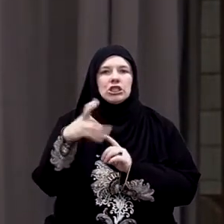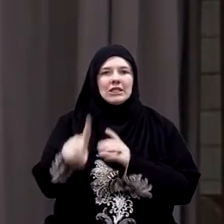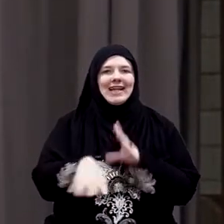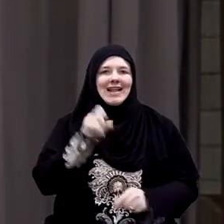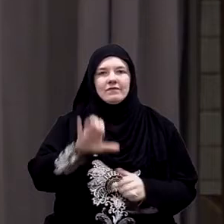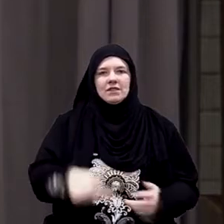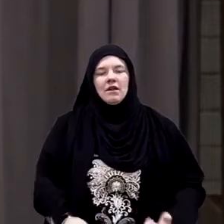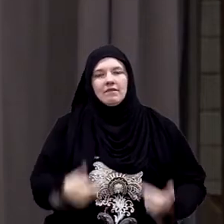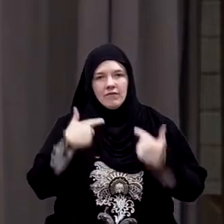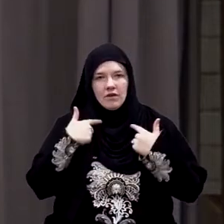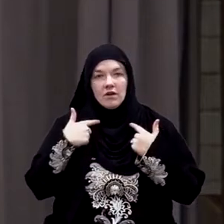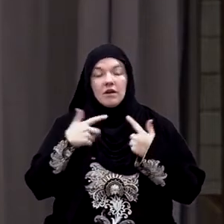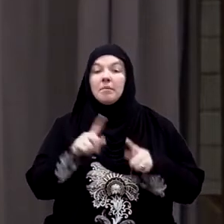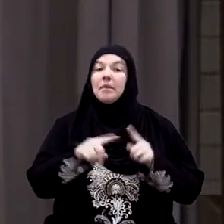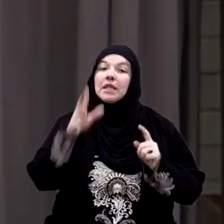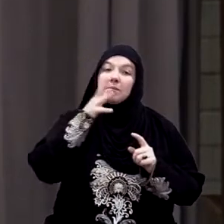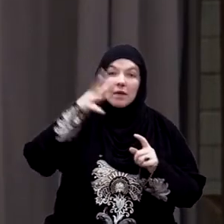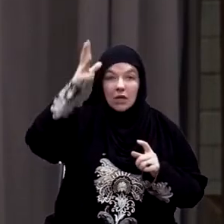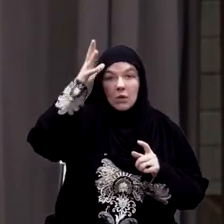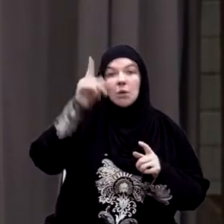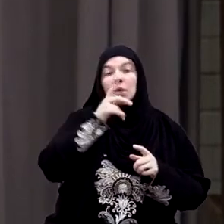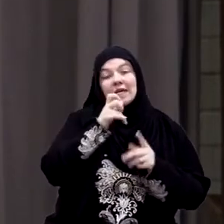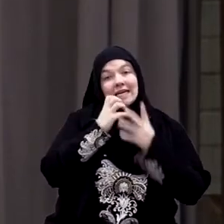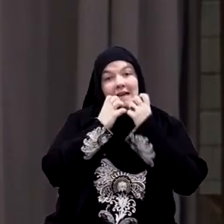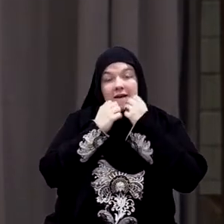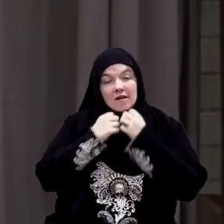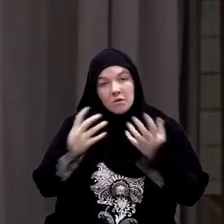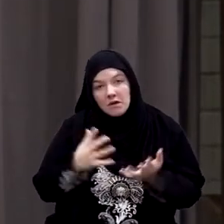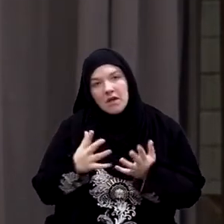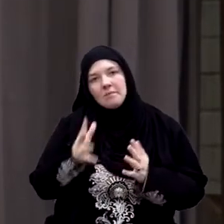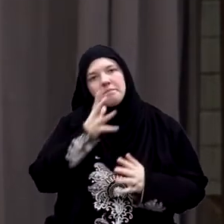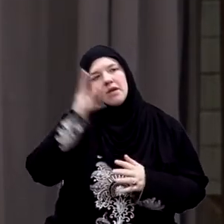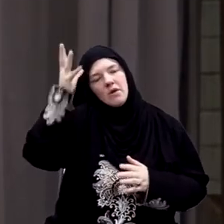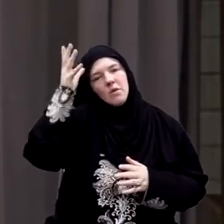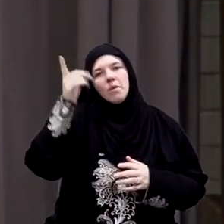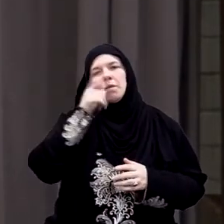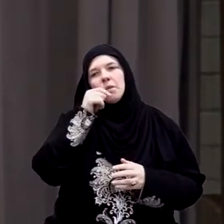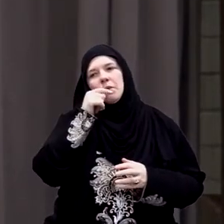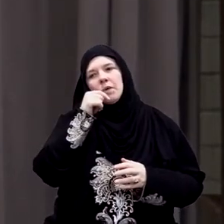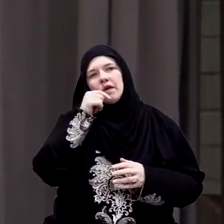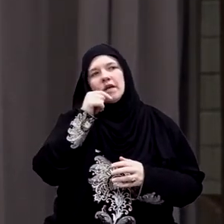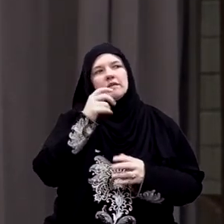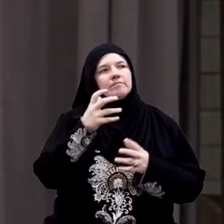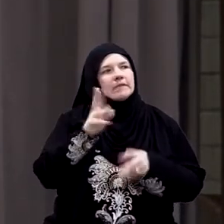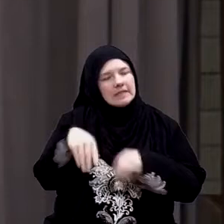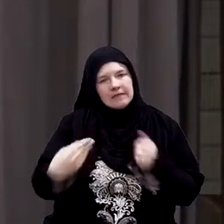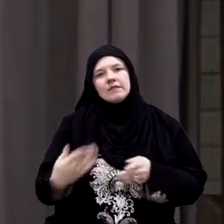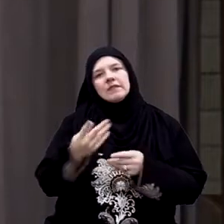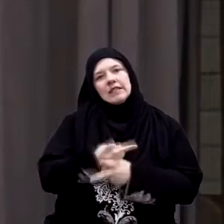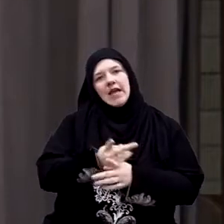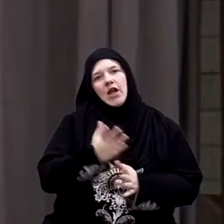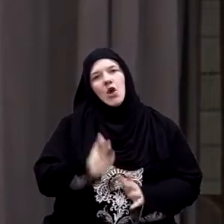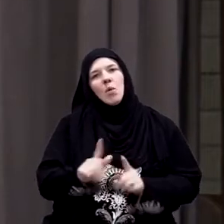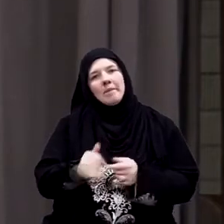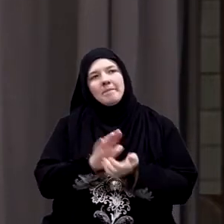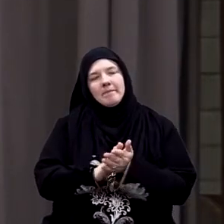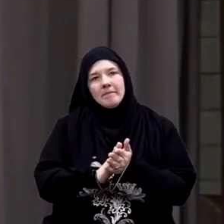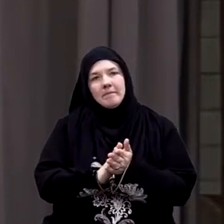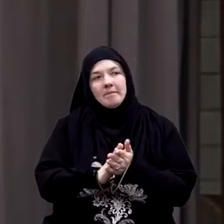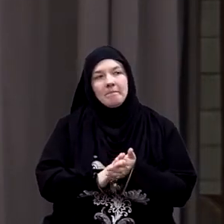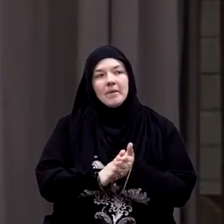of his life. But the parent who cares is the parent that gets the care when he grows